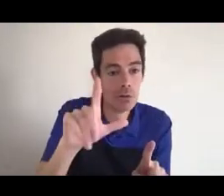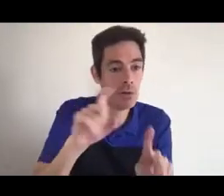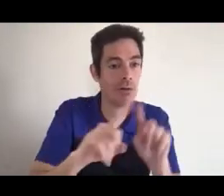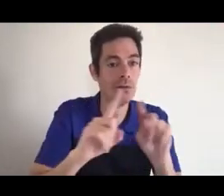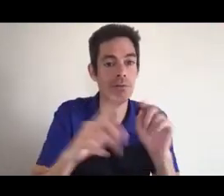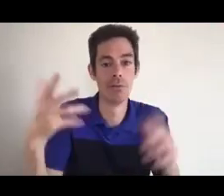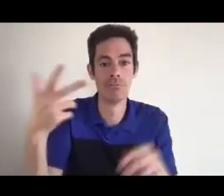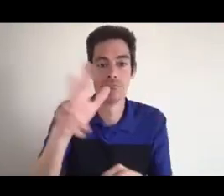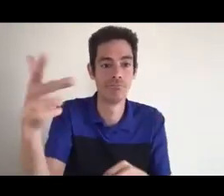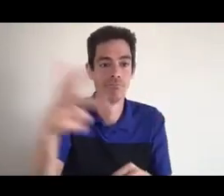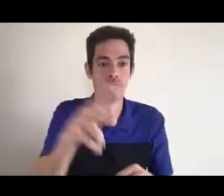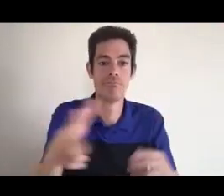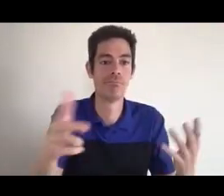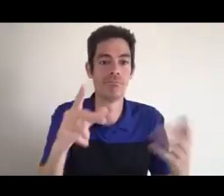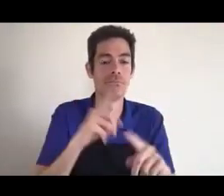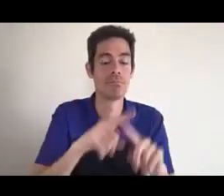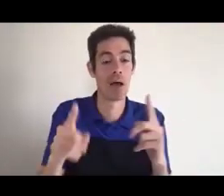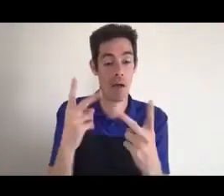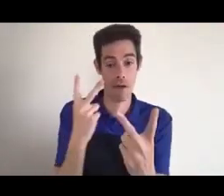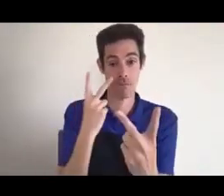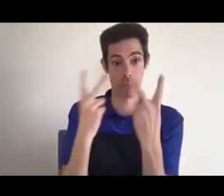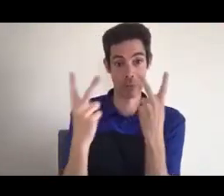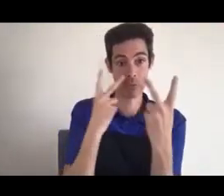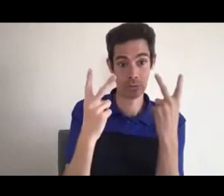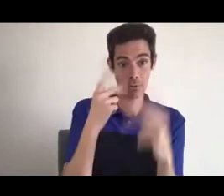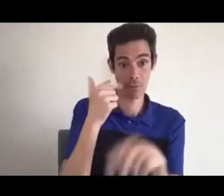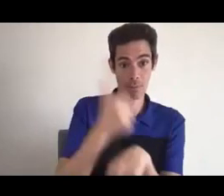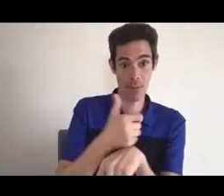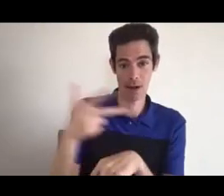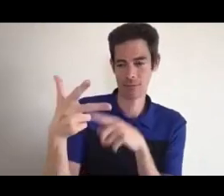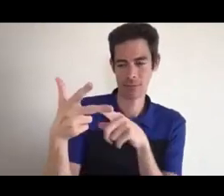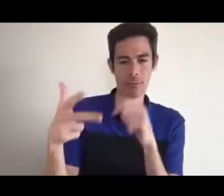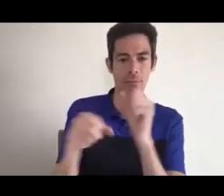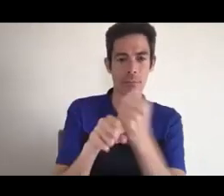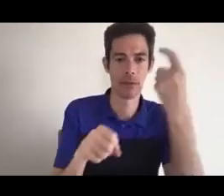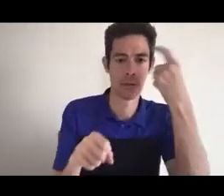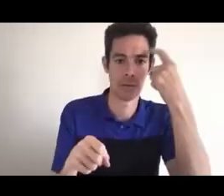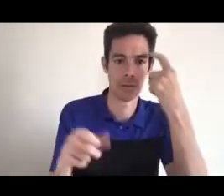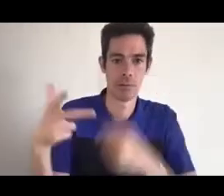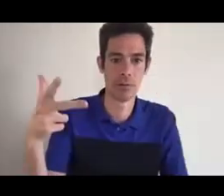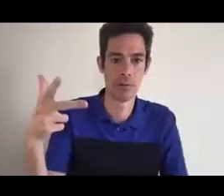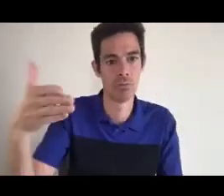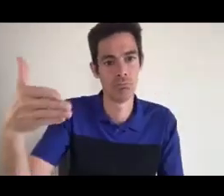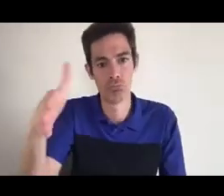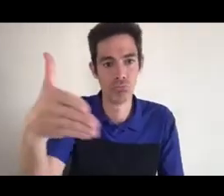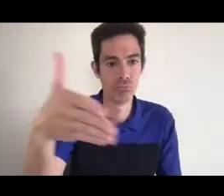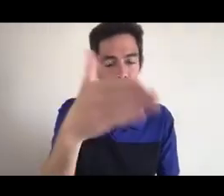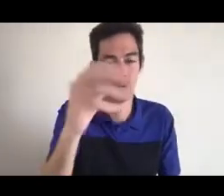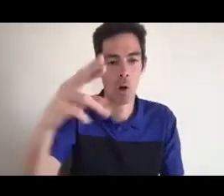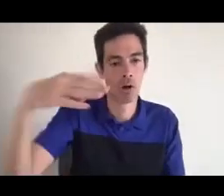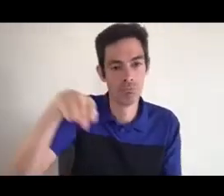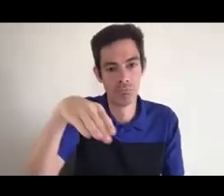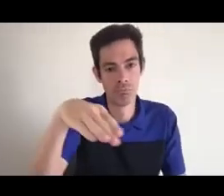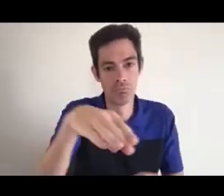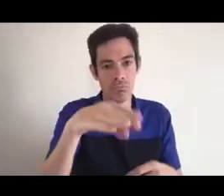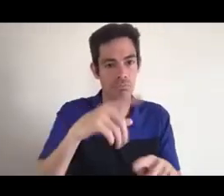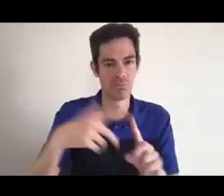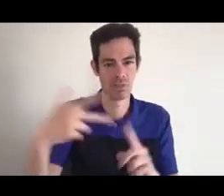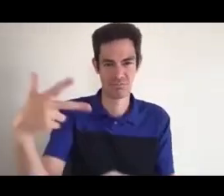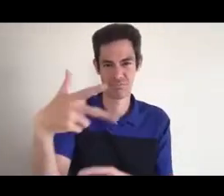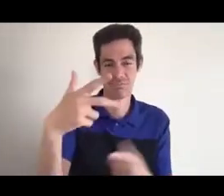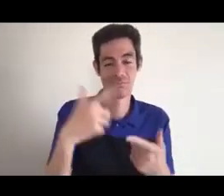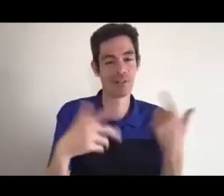it's been applied to vehicles of all sorts. However, visually, the 3 doesn't make sense. It should